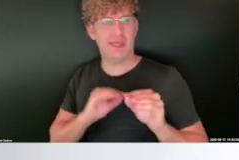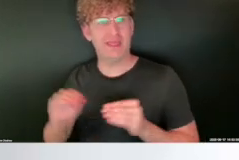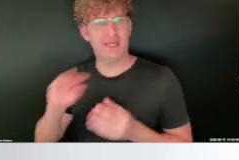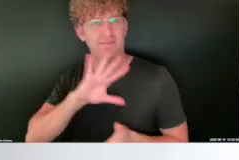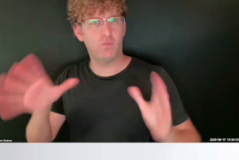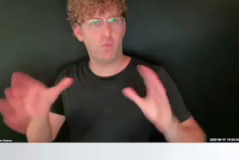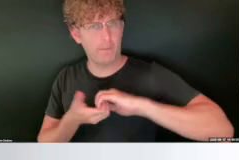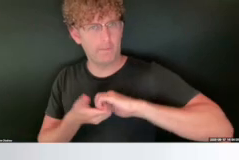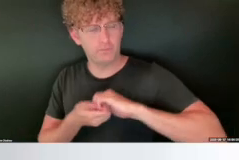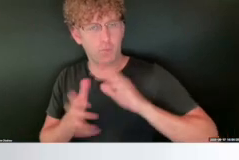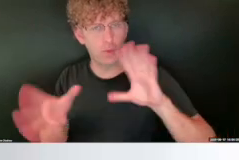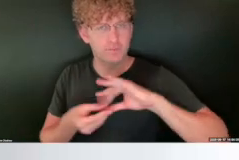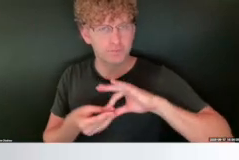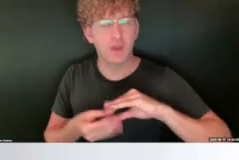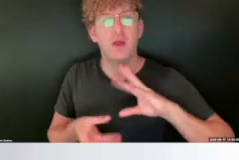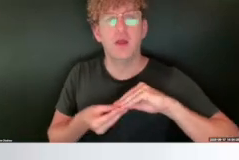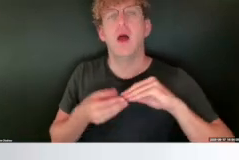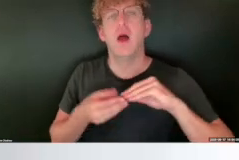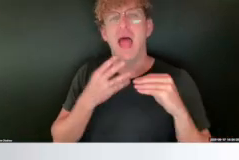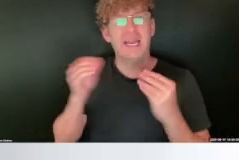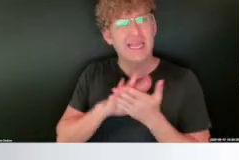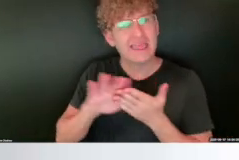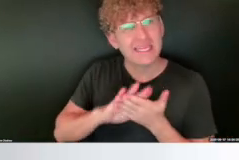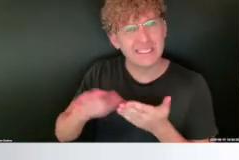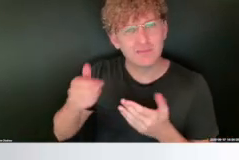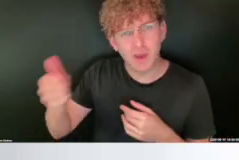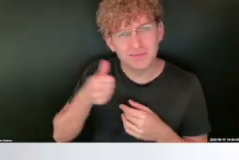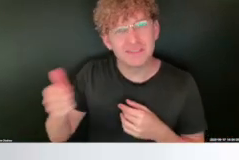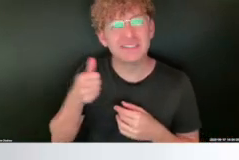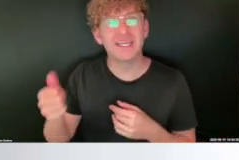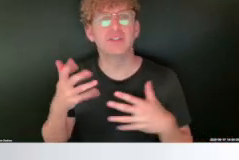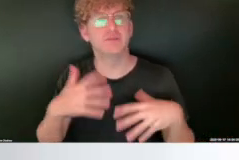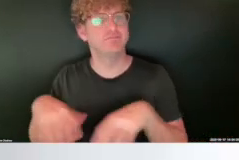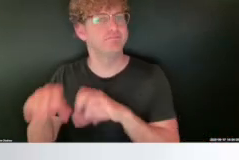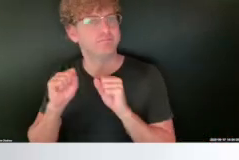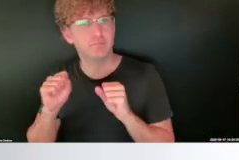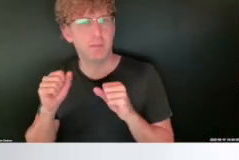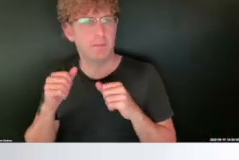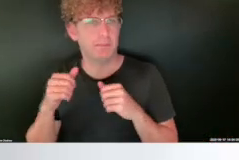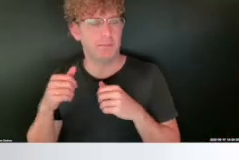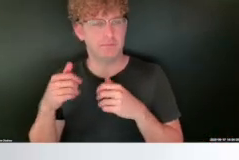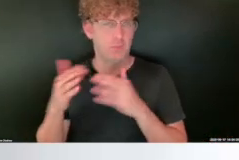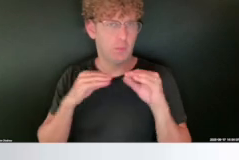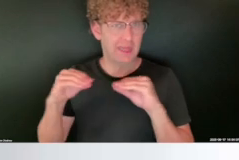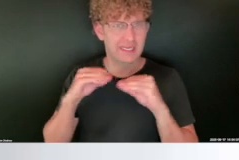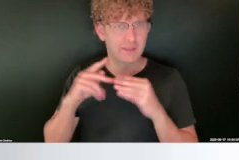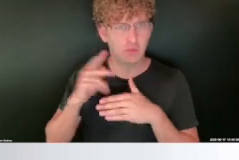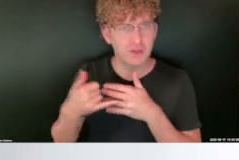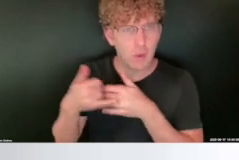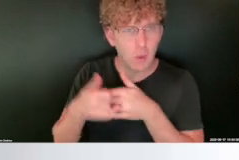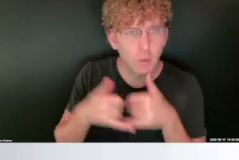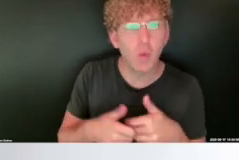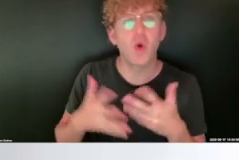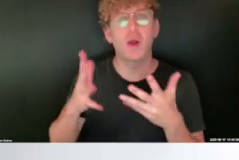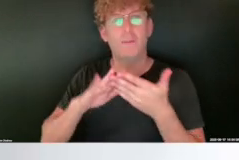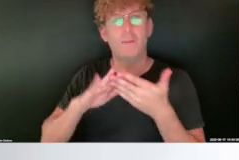mobility operators, community-based organizations, and other experts in the clean transportation field. Potential policy